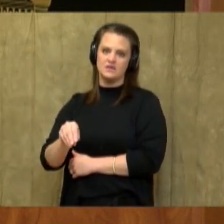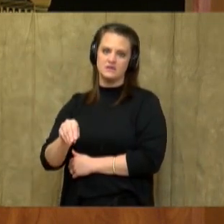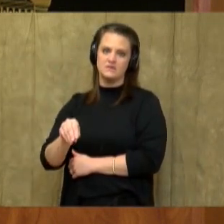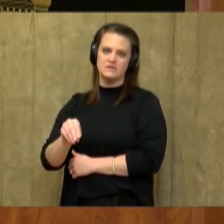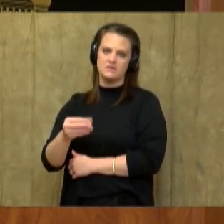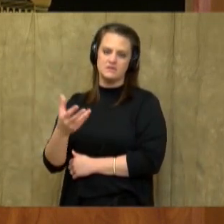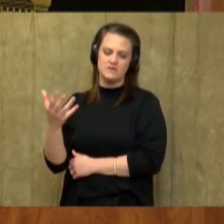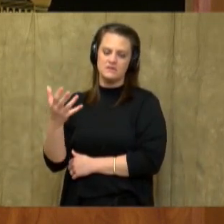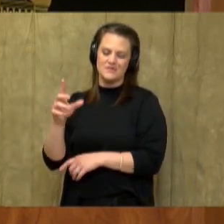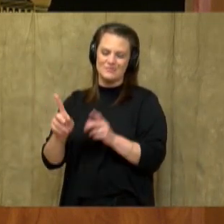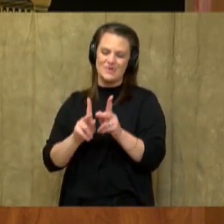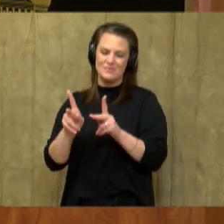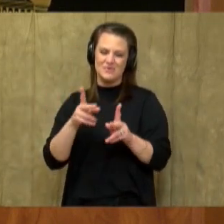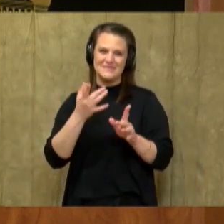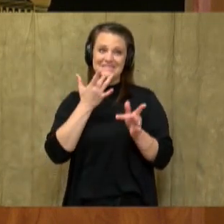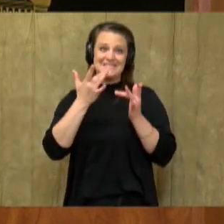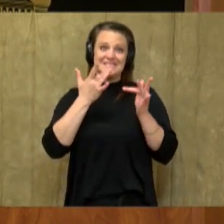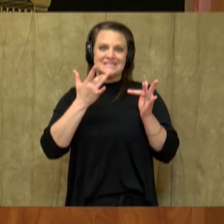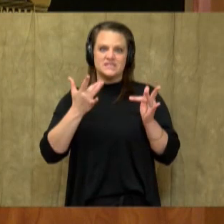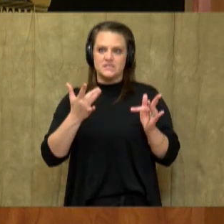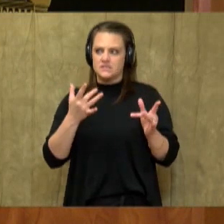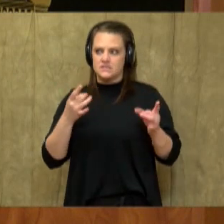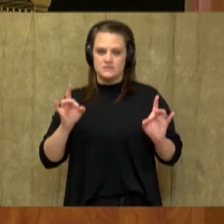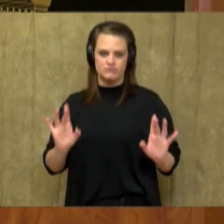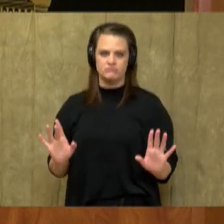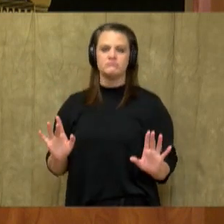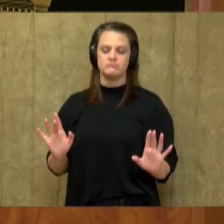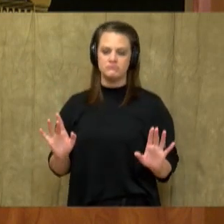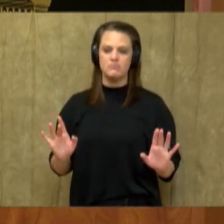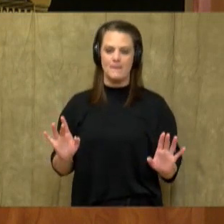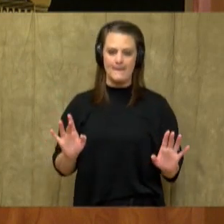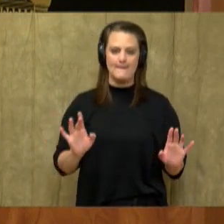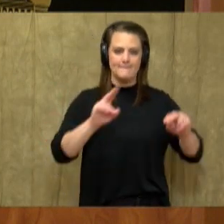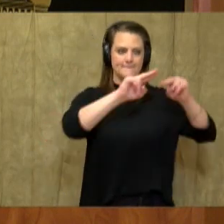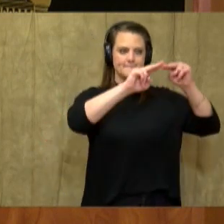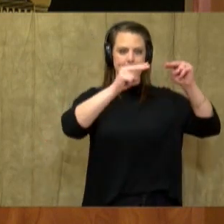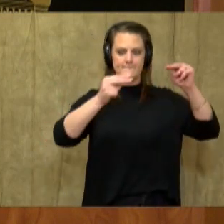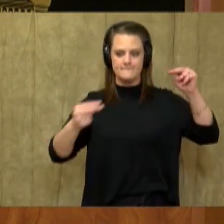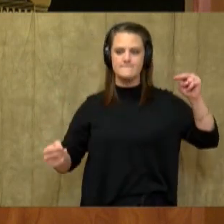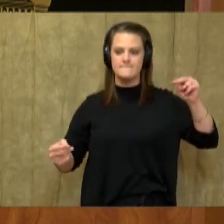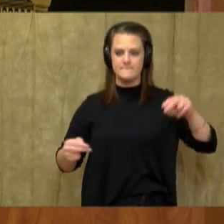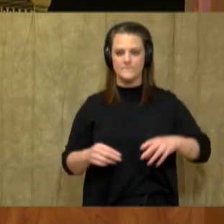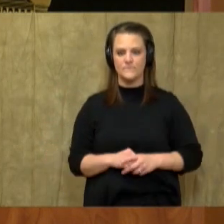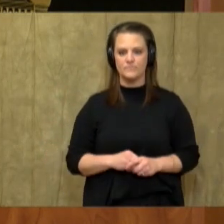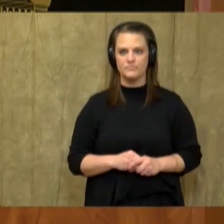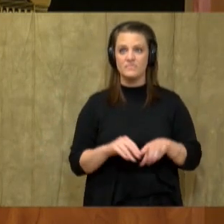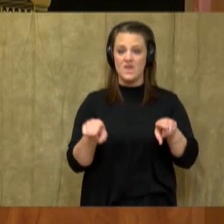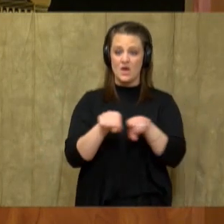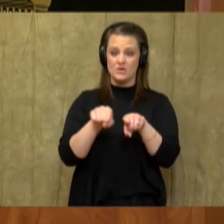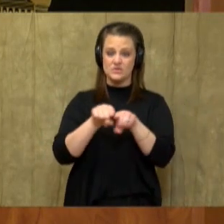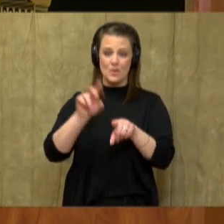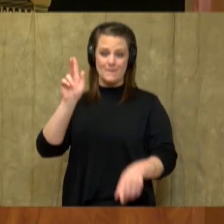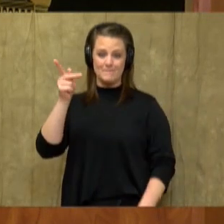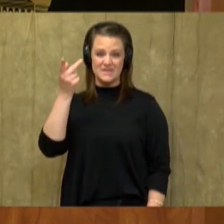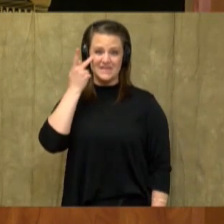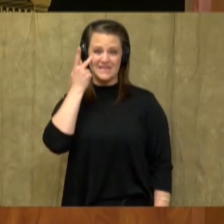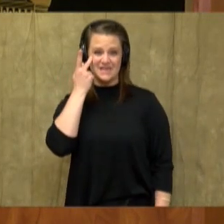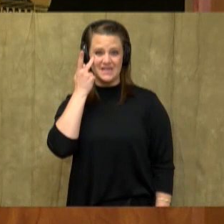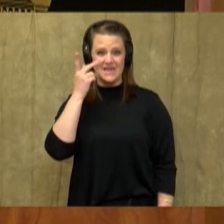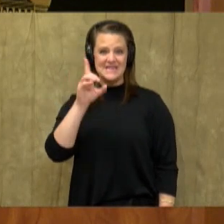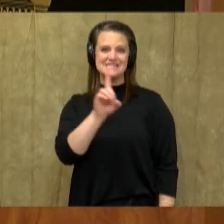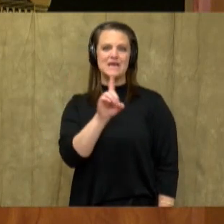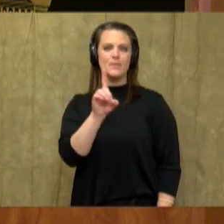40% approval rating. All during this war, you see his approval rating going down. Also politically, the Democratic